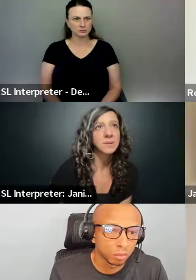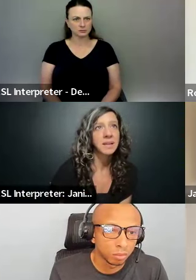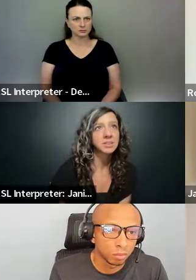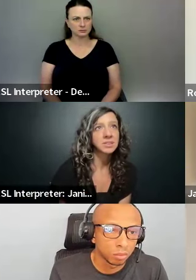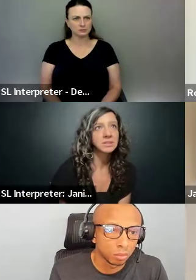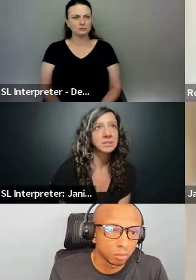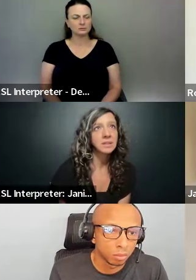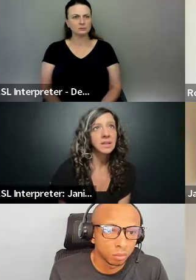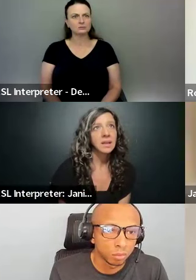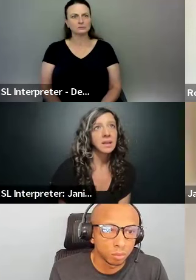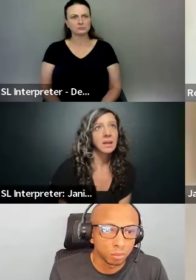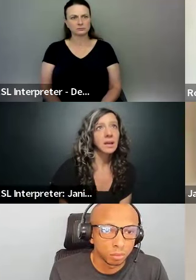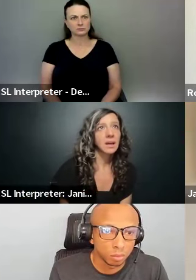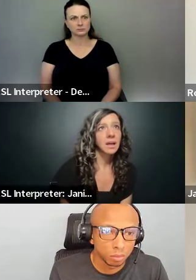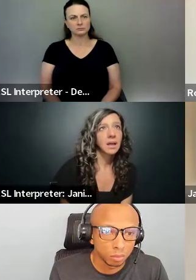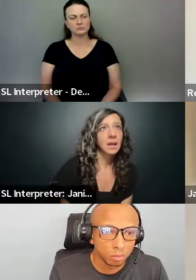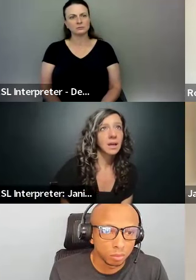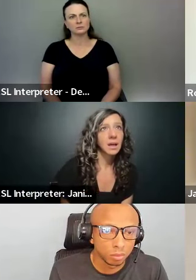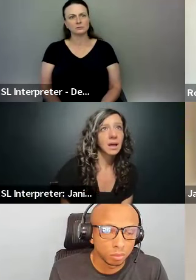the explanation,